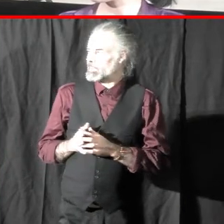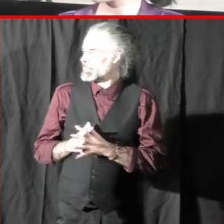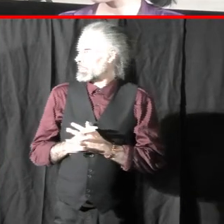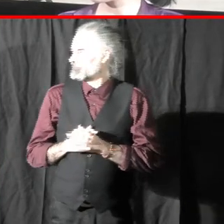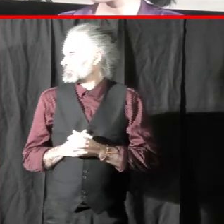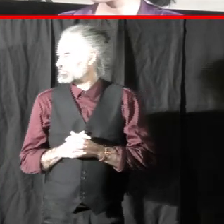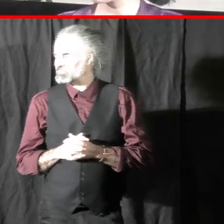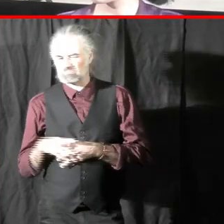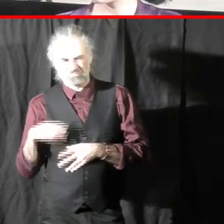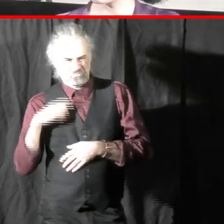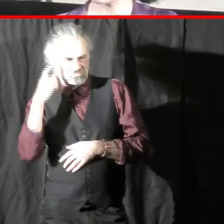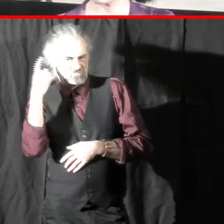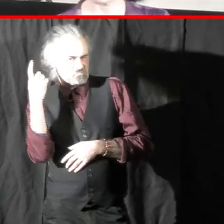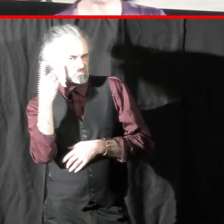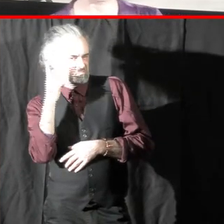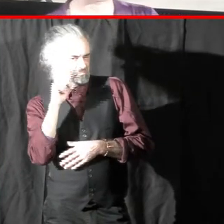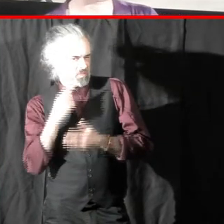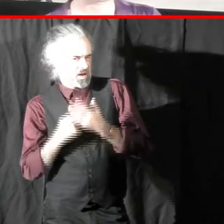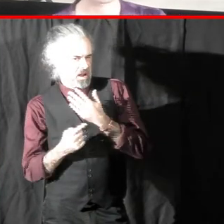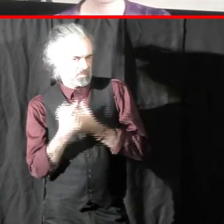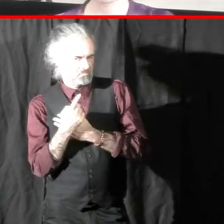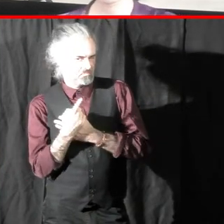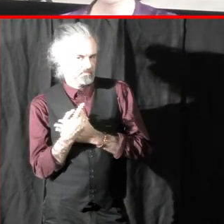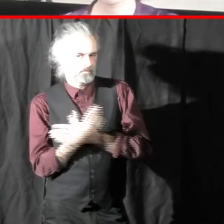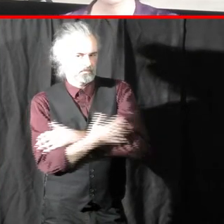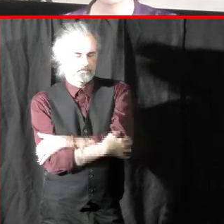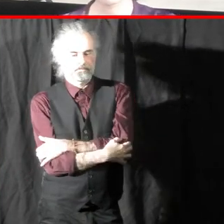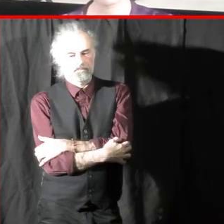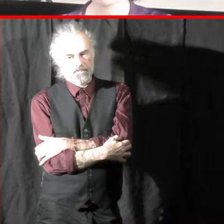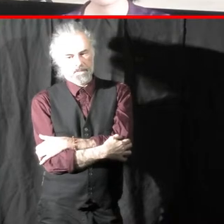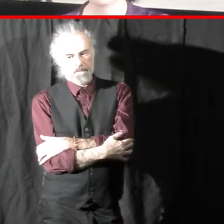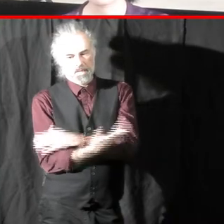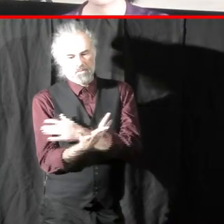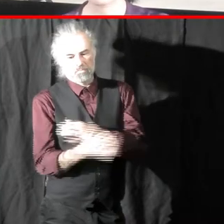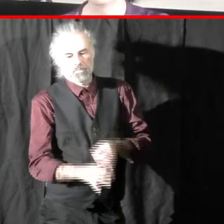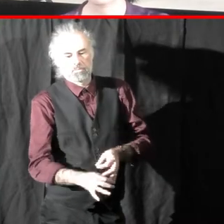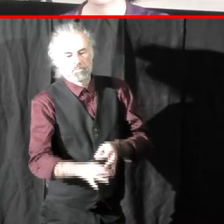I wonder what would happen if we delay